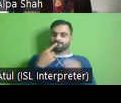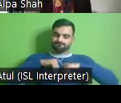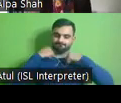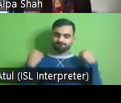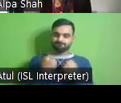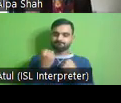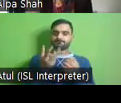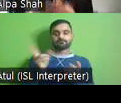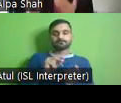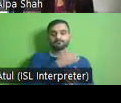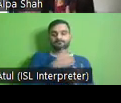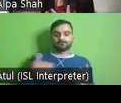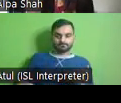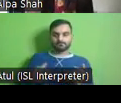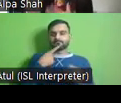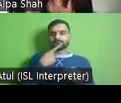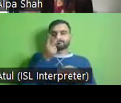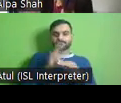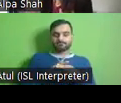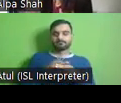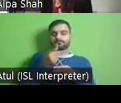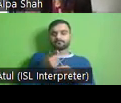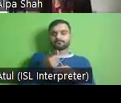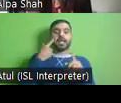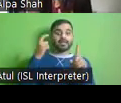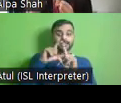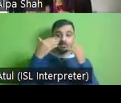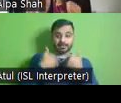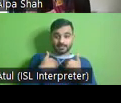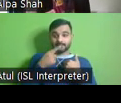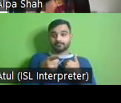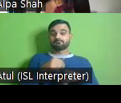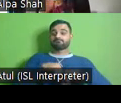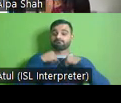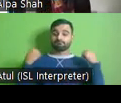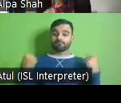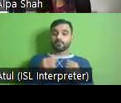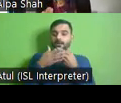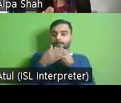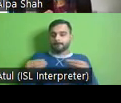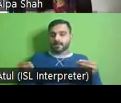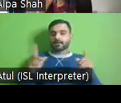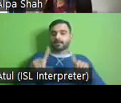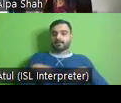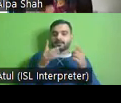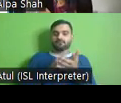against caste, not only a struggle for dignity, but also struggle for material